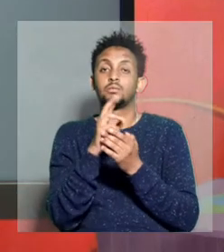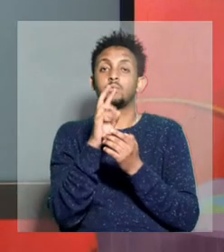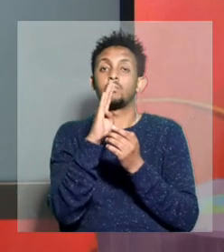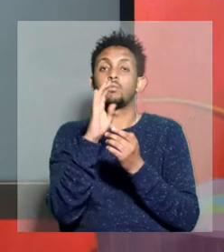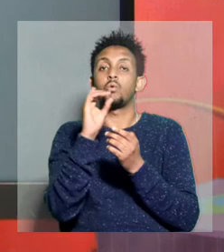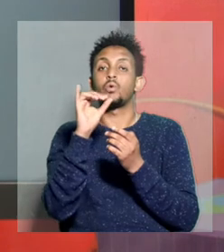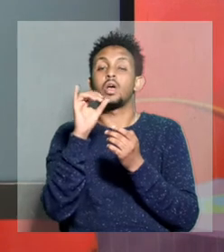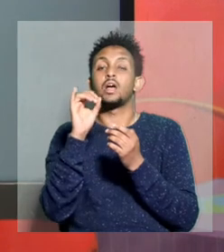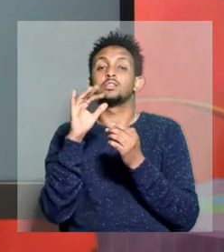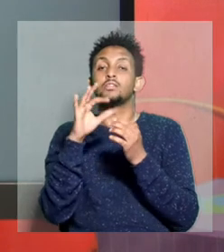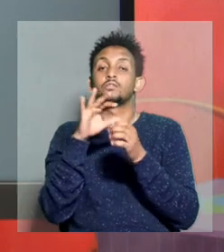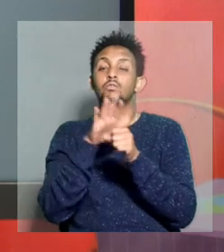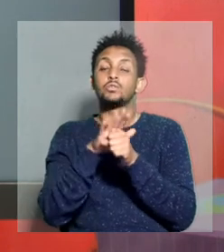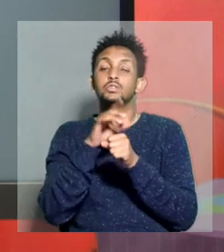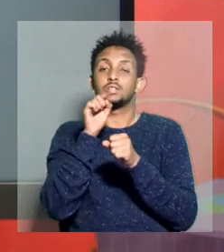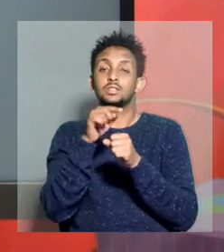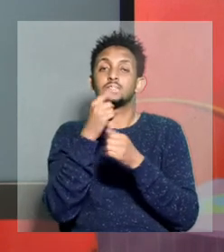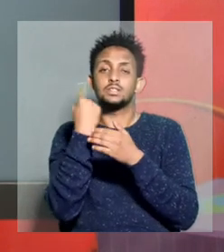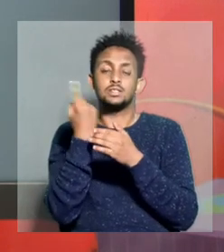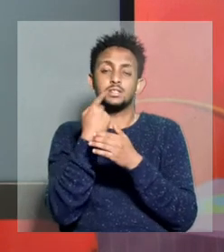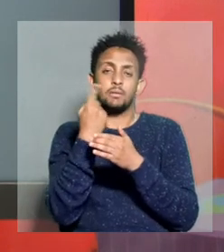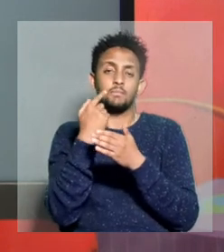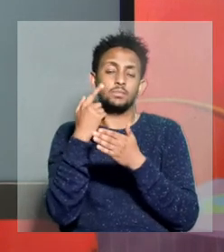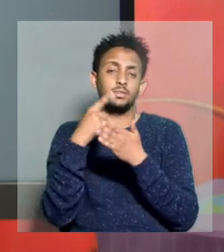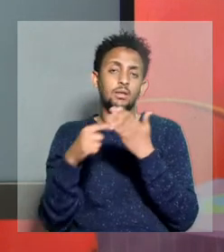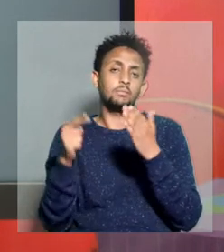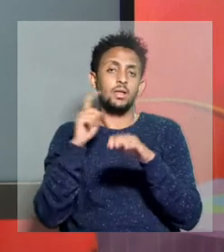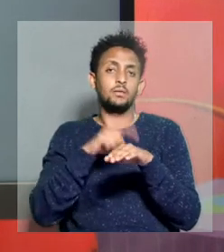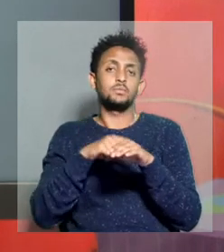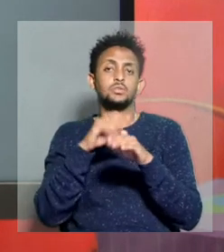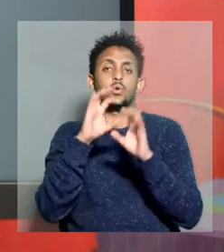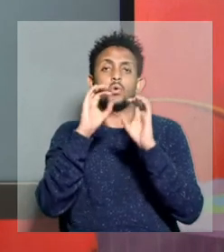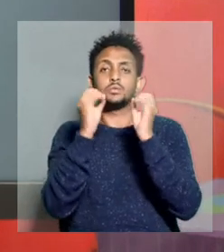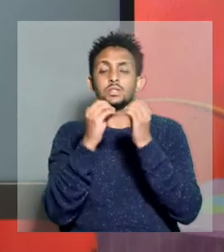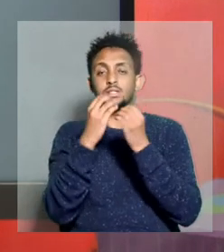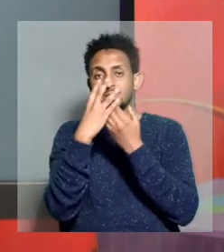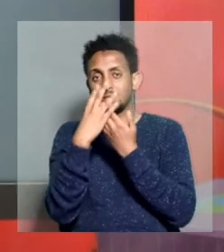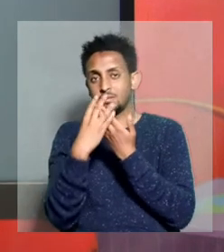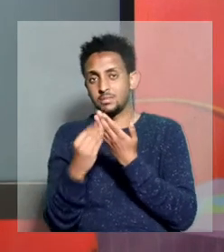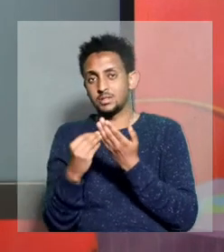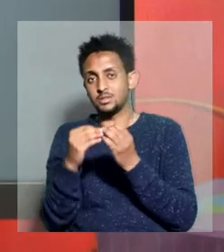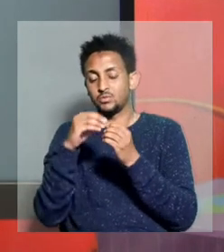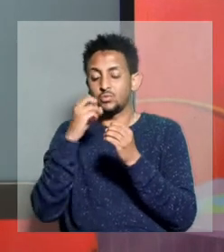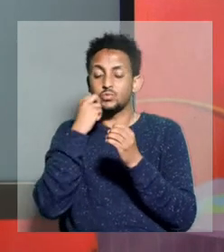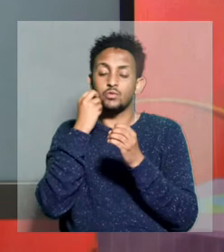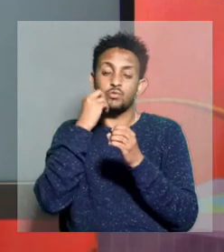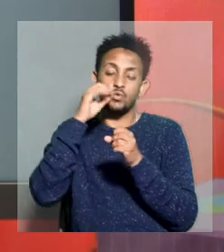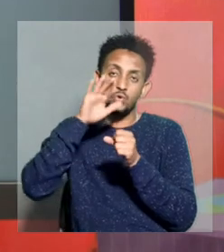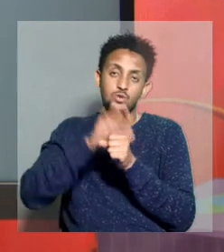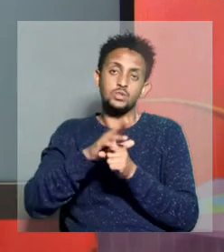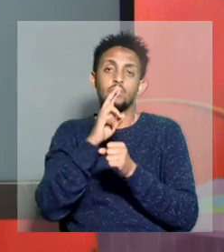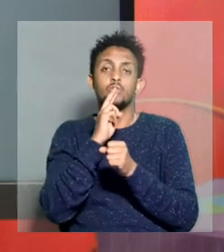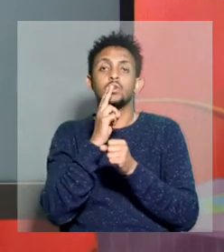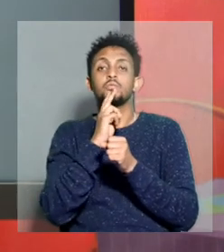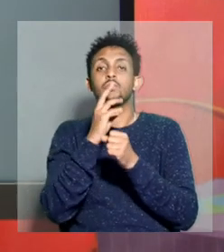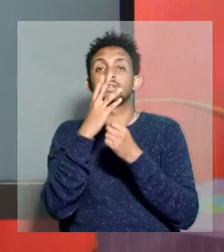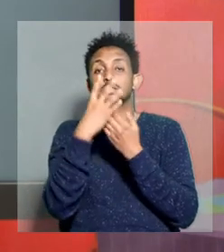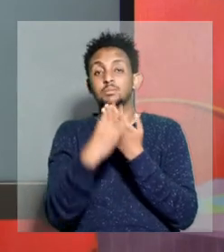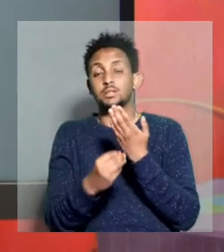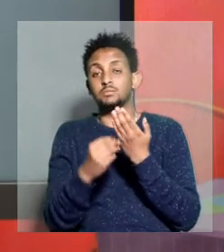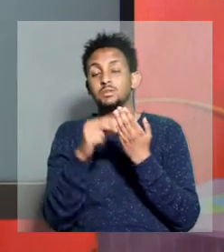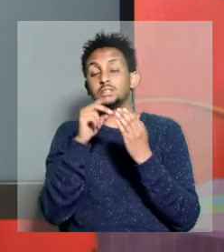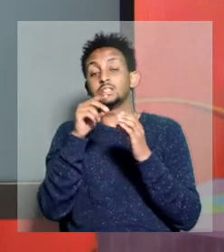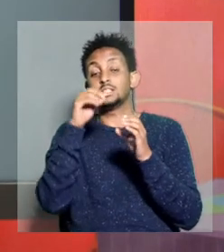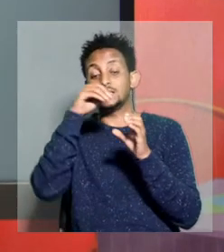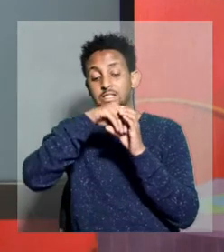buoyant force. Suppose sometimes, if the object is totally immersed into the fluid, the volume of the displaced fluid